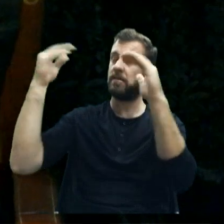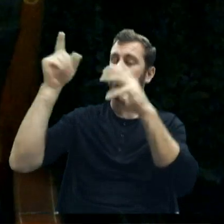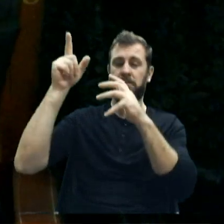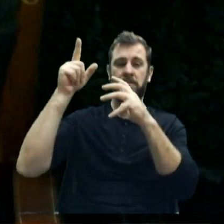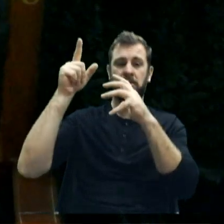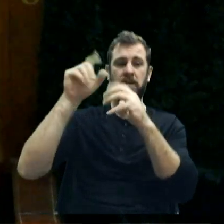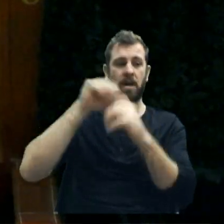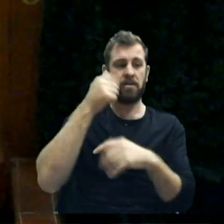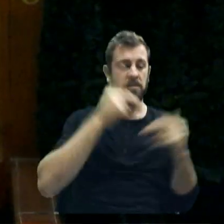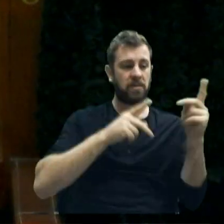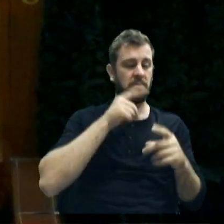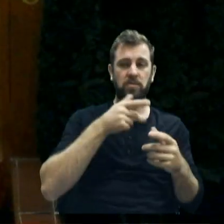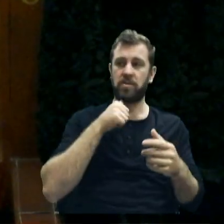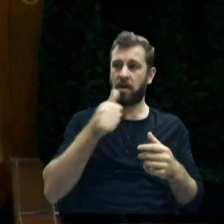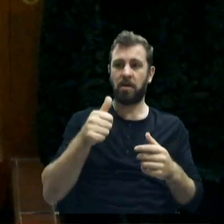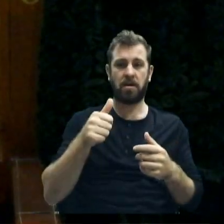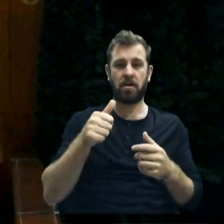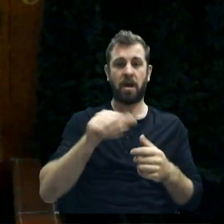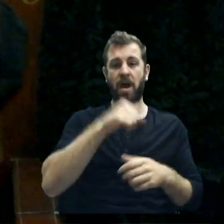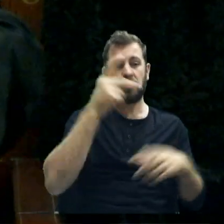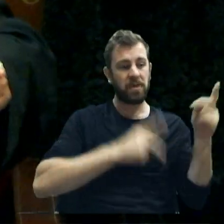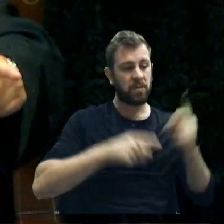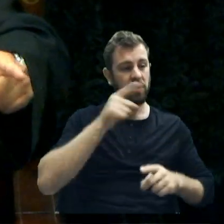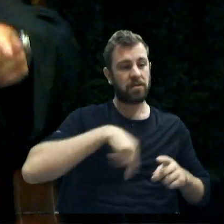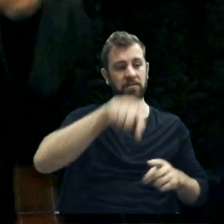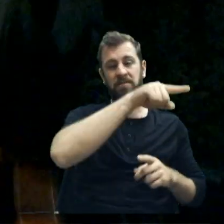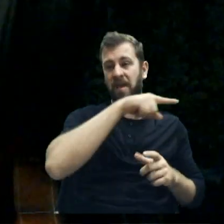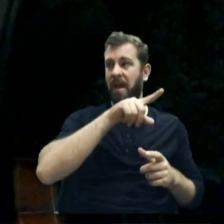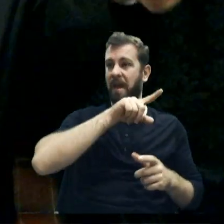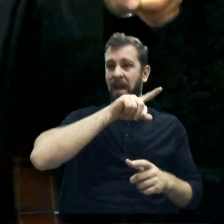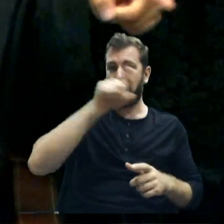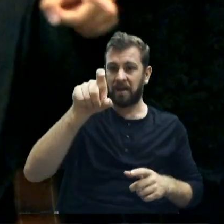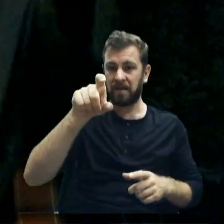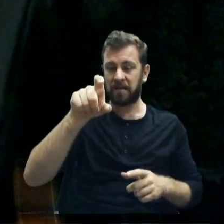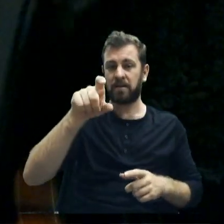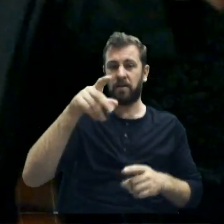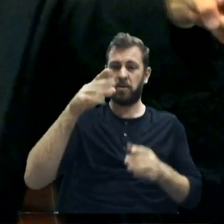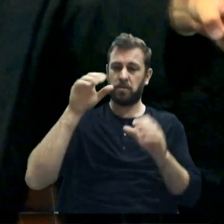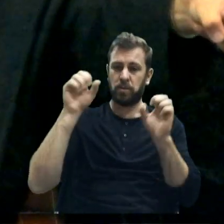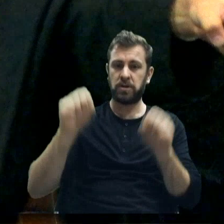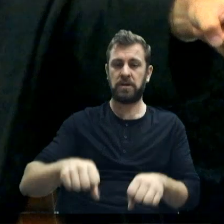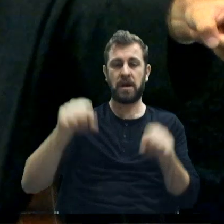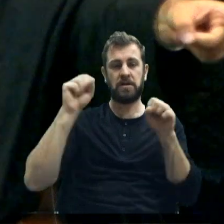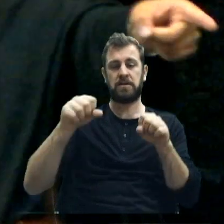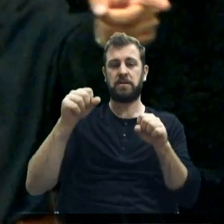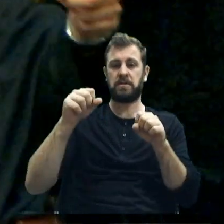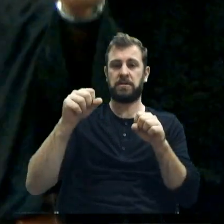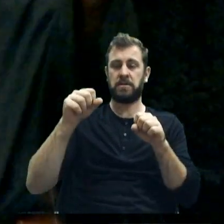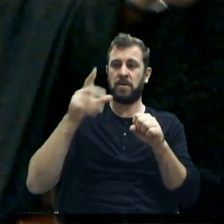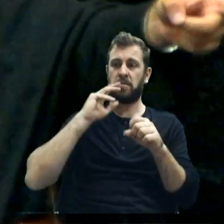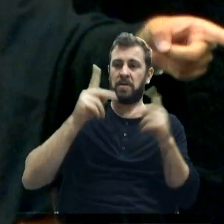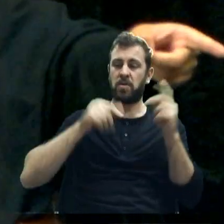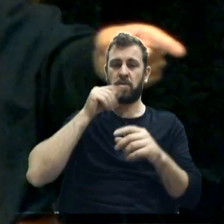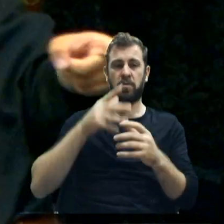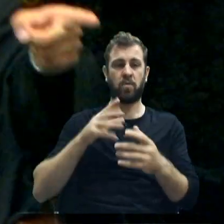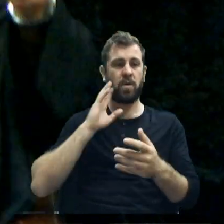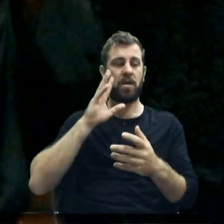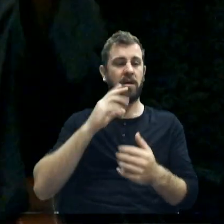individuals. When those other individuals ask the potential or the eventual inmates of hell that what happened, why are you